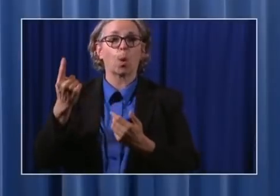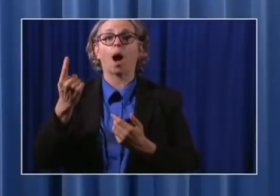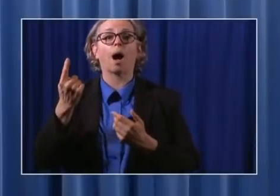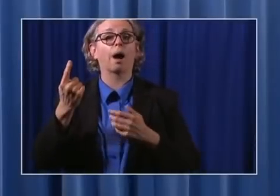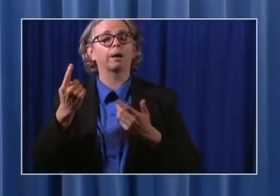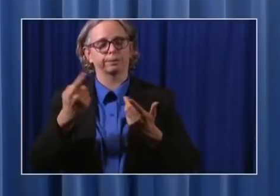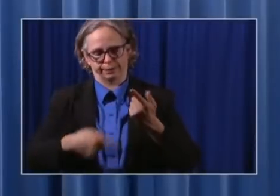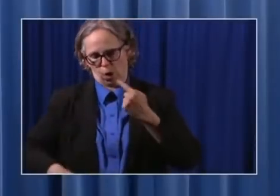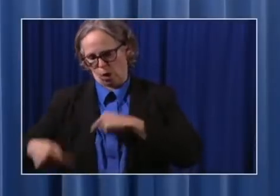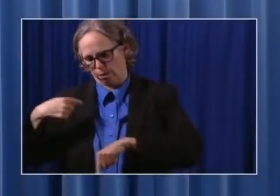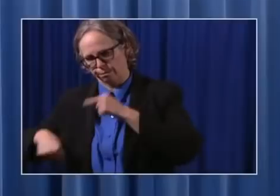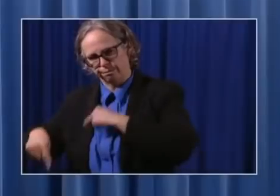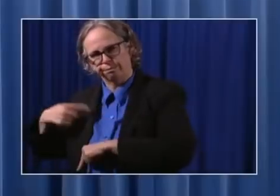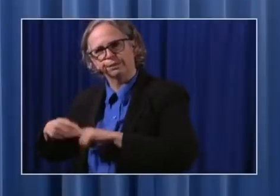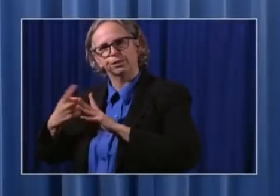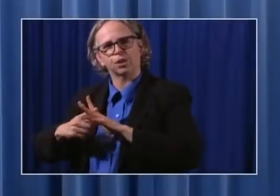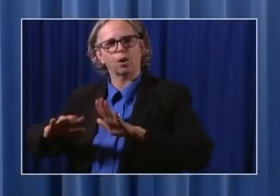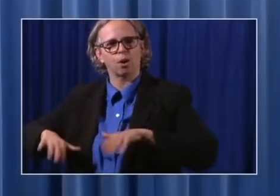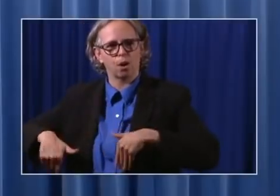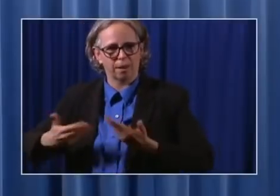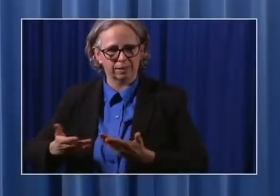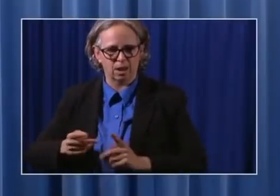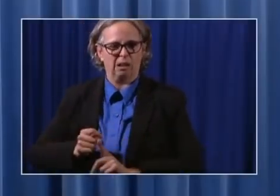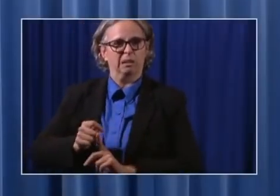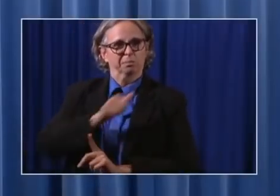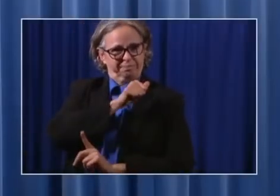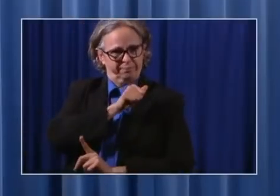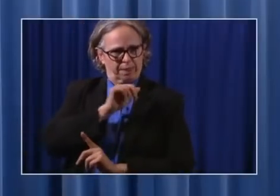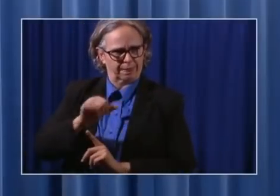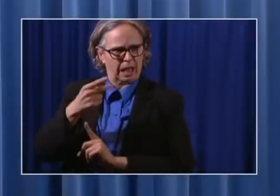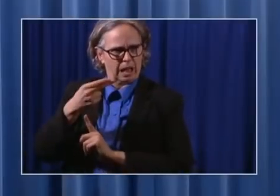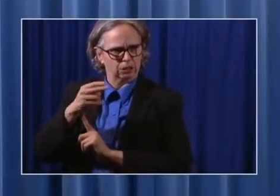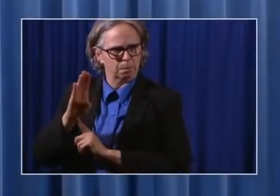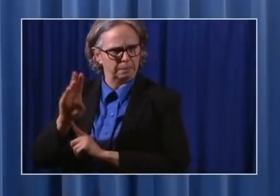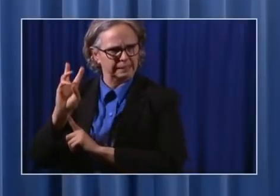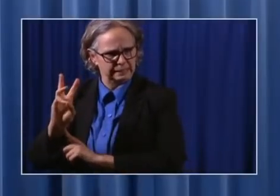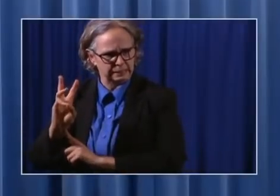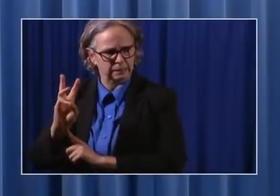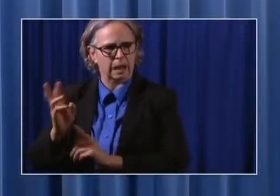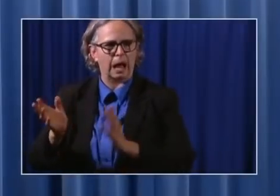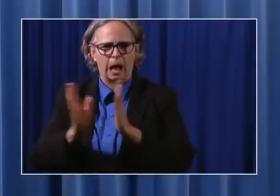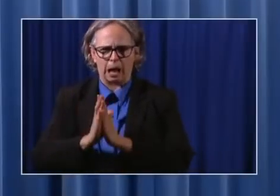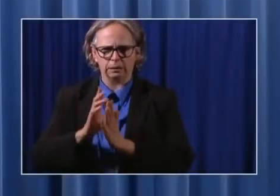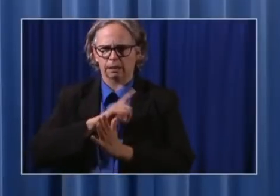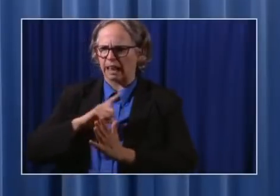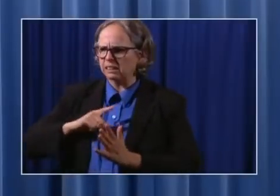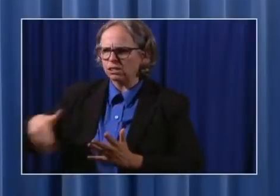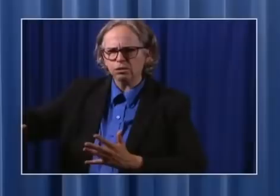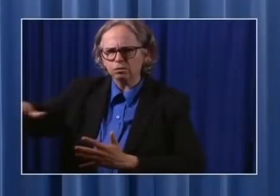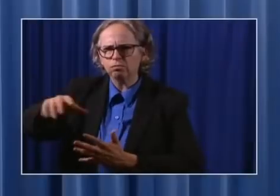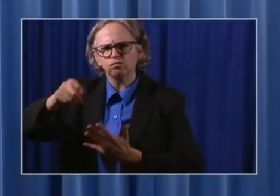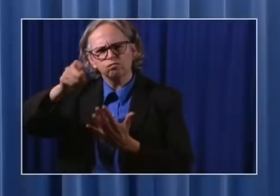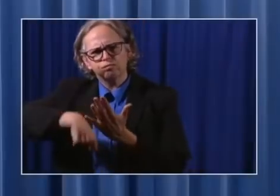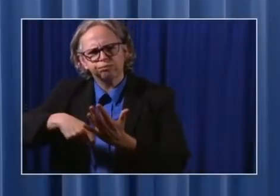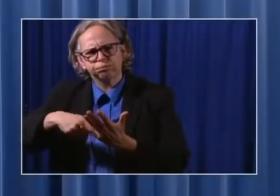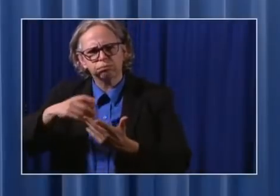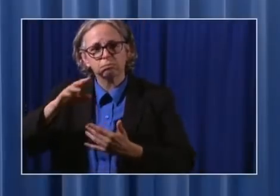it. At the same time, what I would ask them to do is come up with an